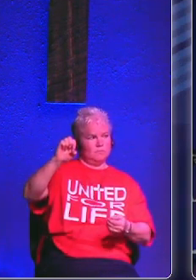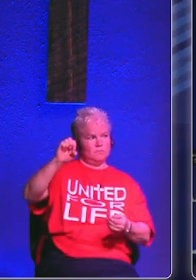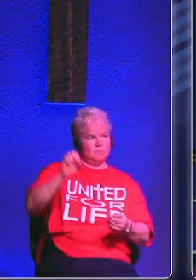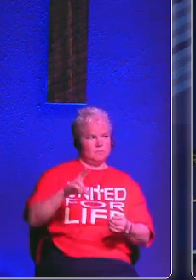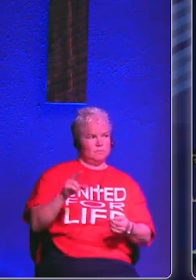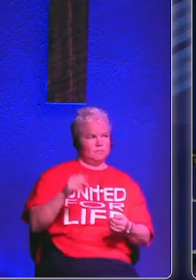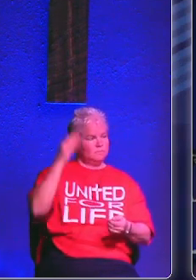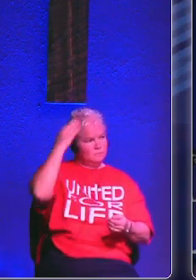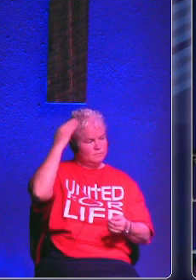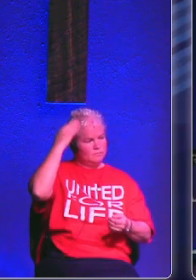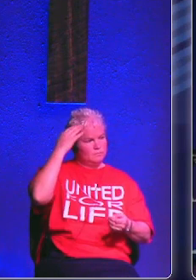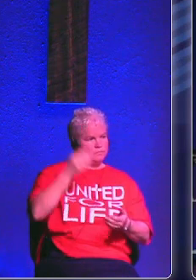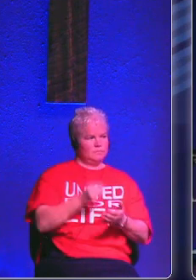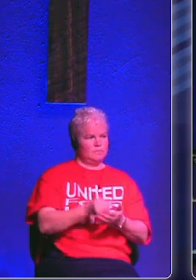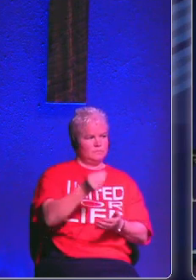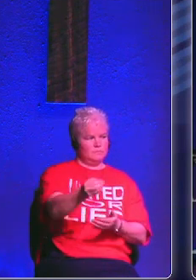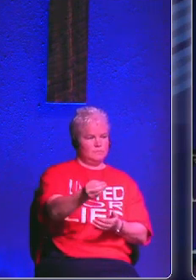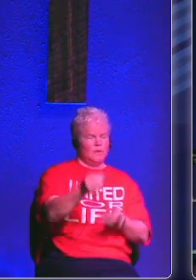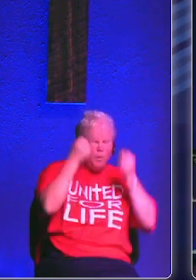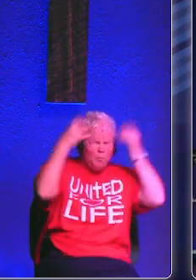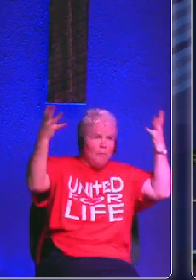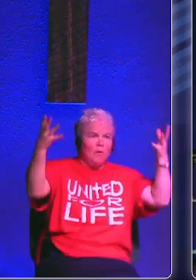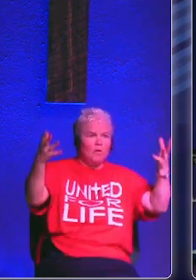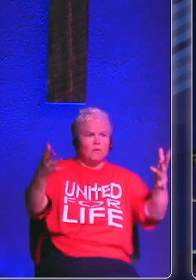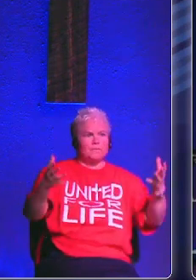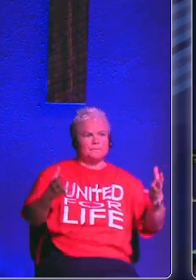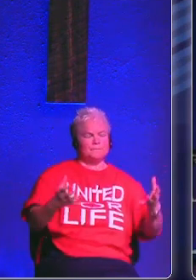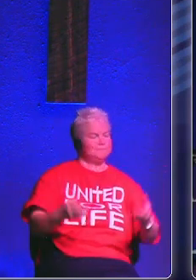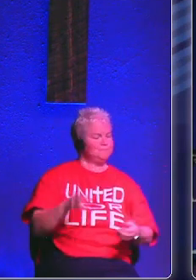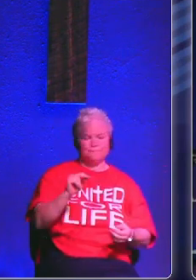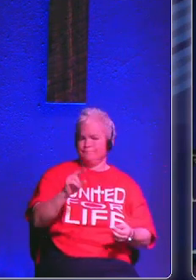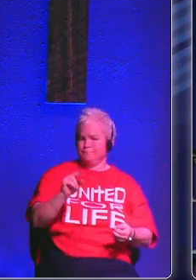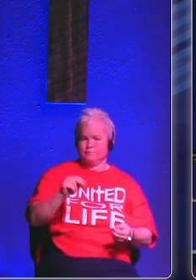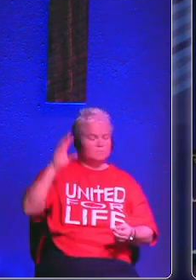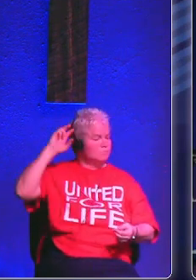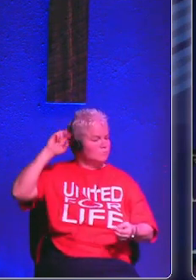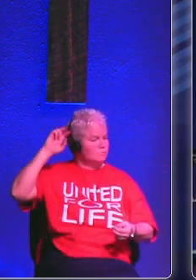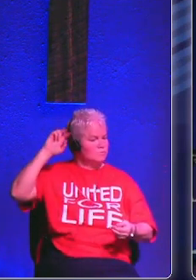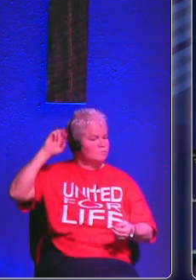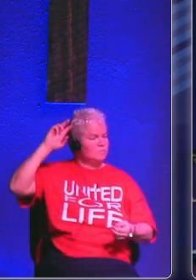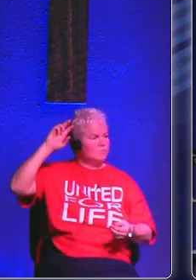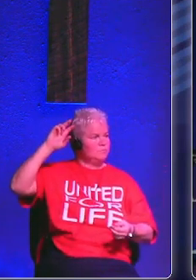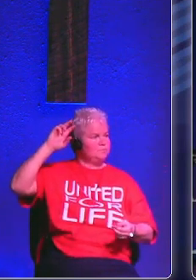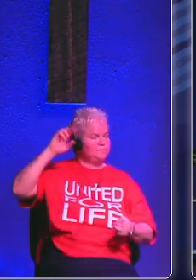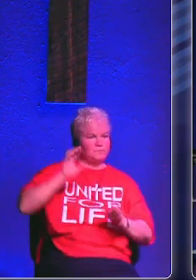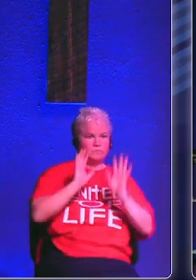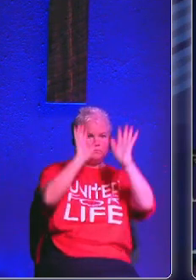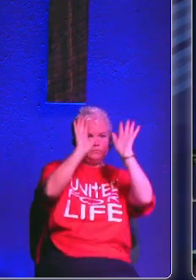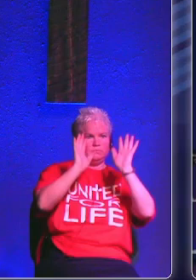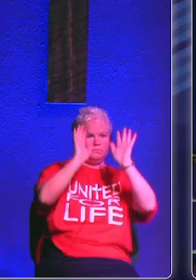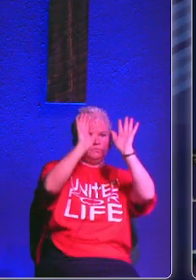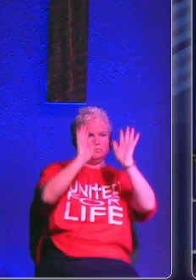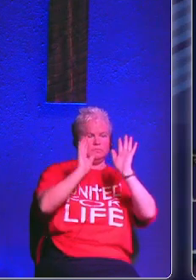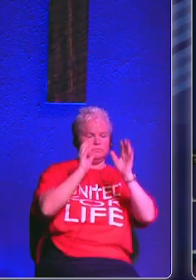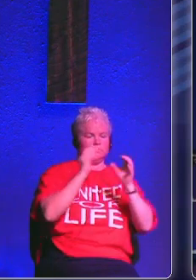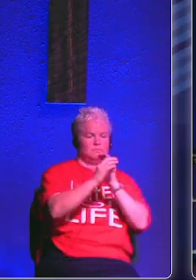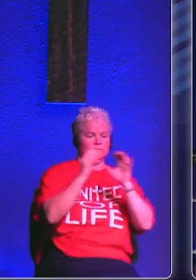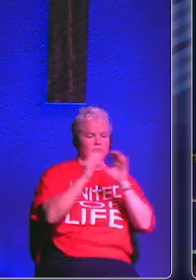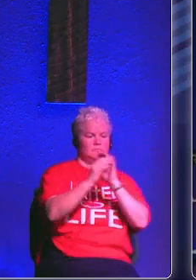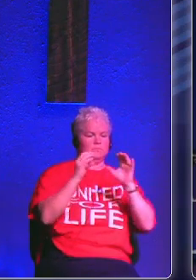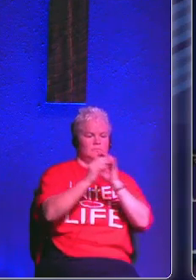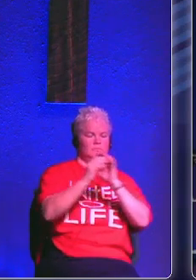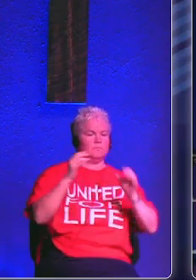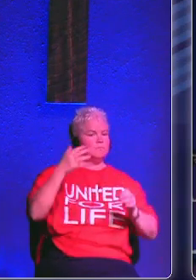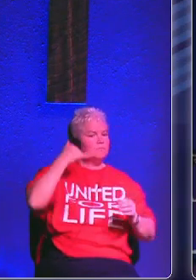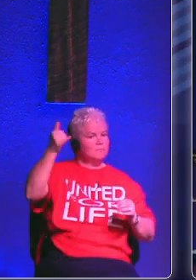who knows money, he would have blown his mind. He would not have understood. And so he had these great